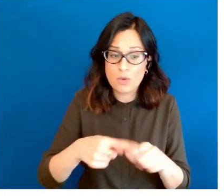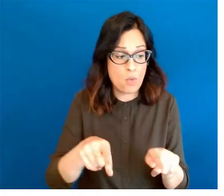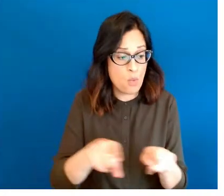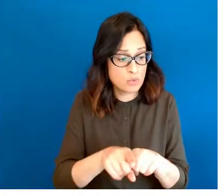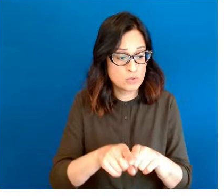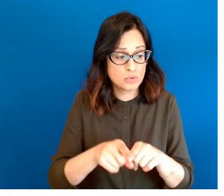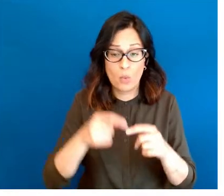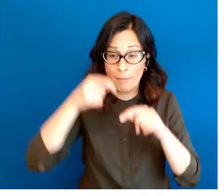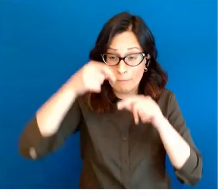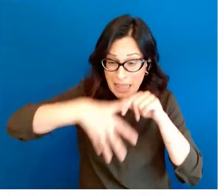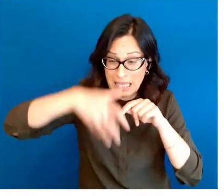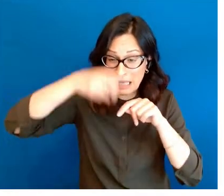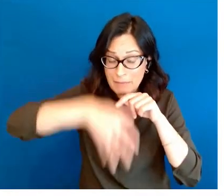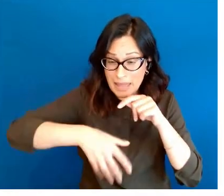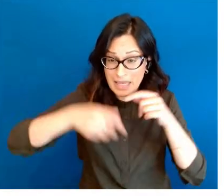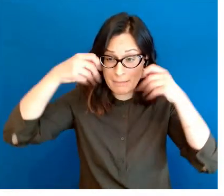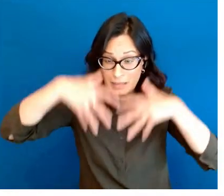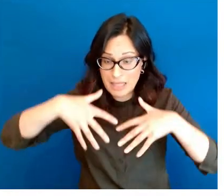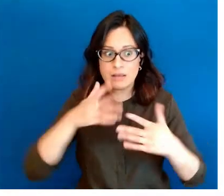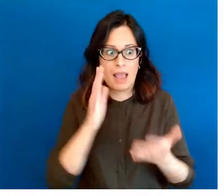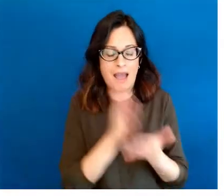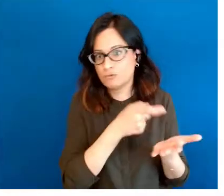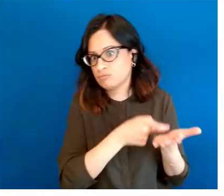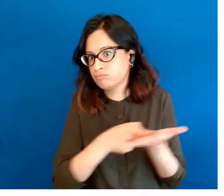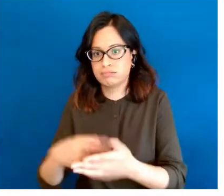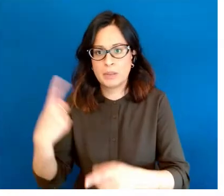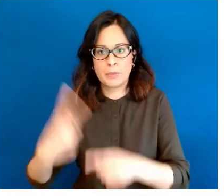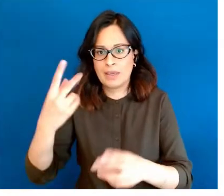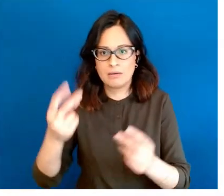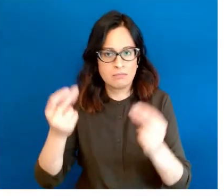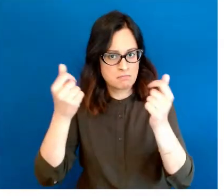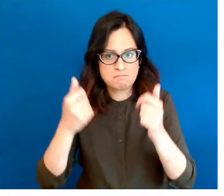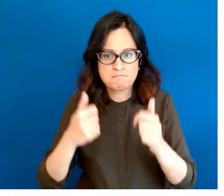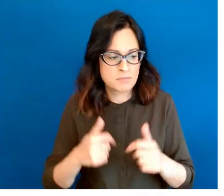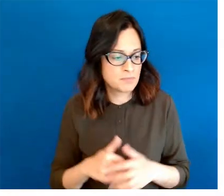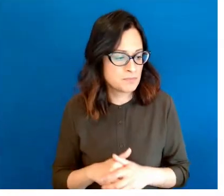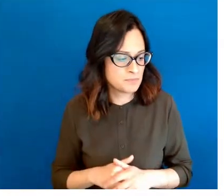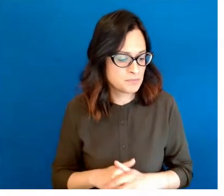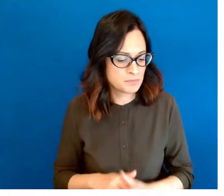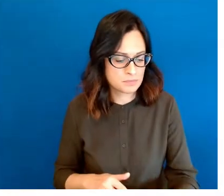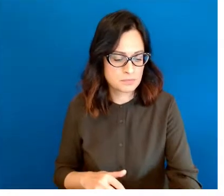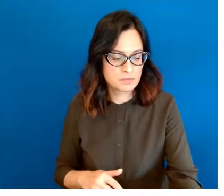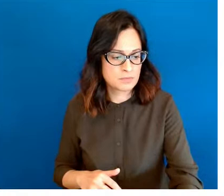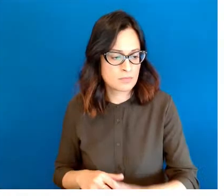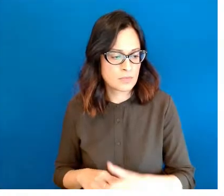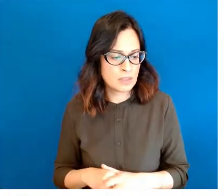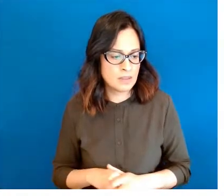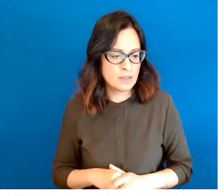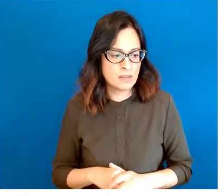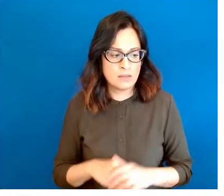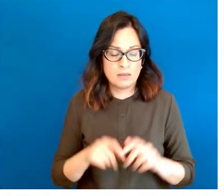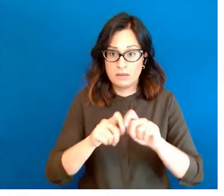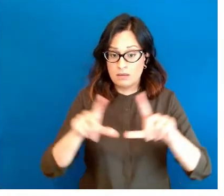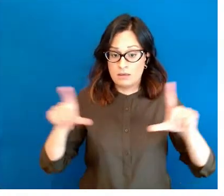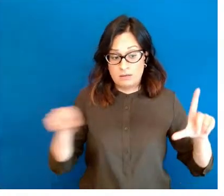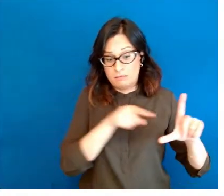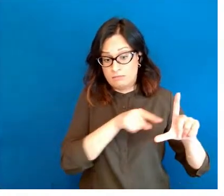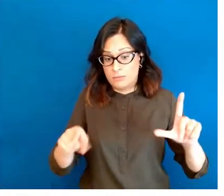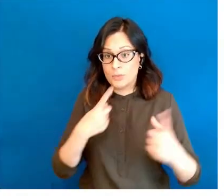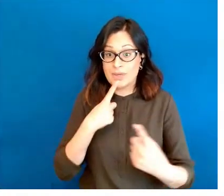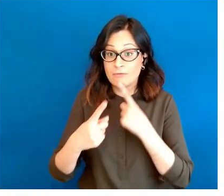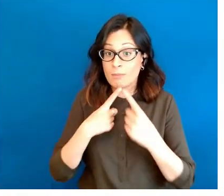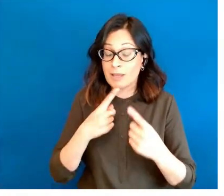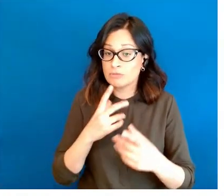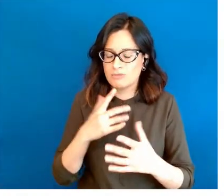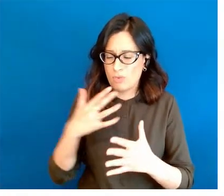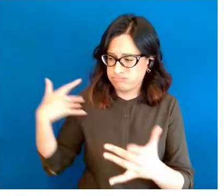referred fairly rapidly. So this is a useful piece of information for generations, myself included.